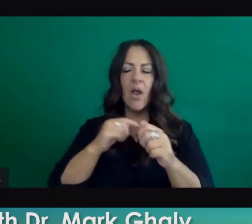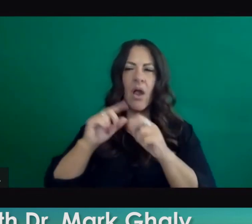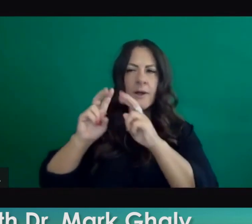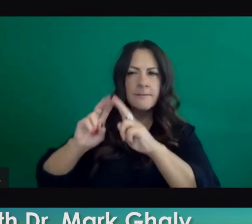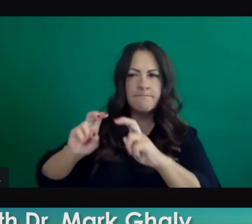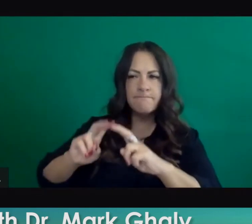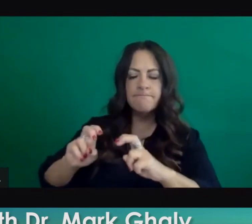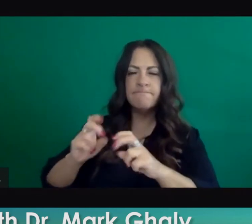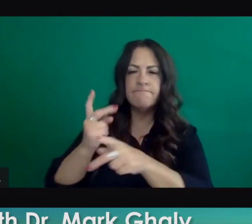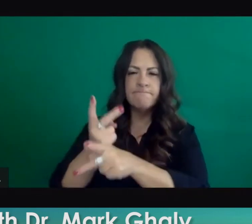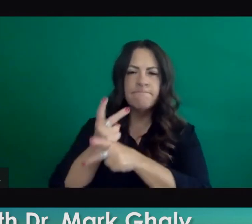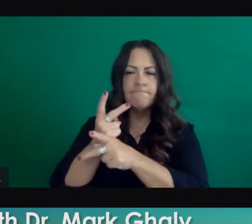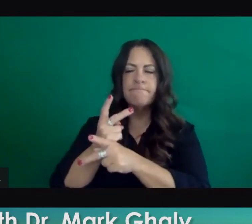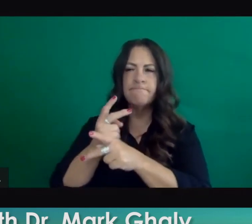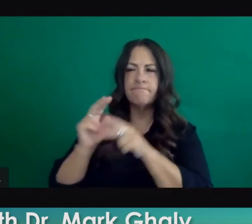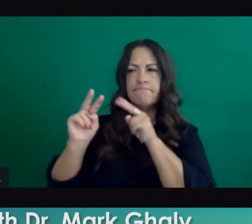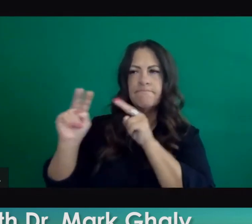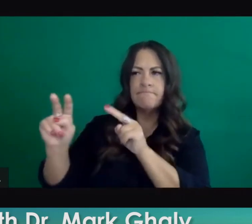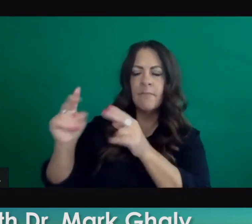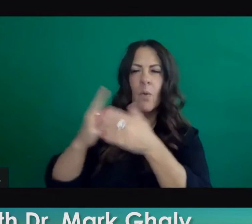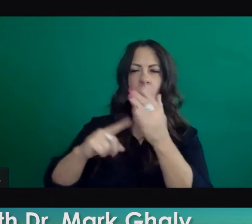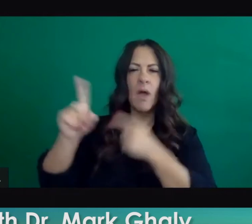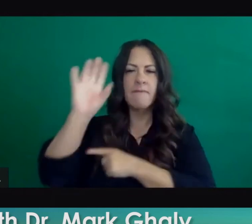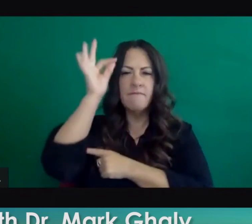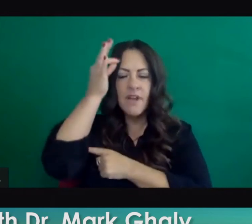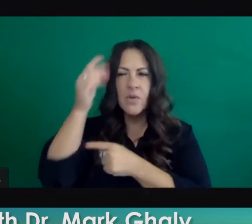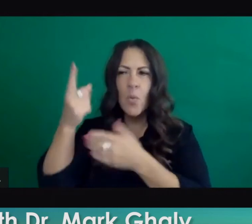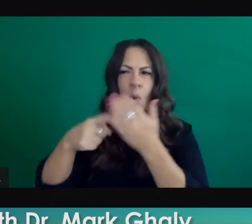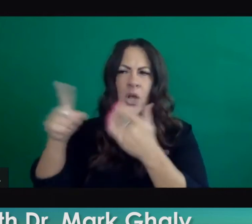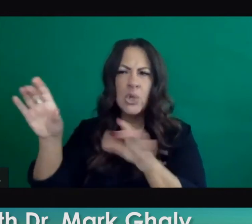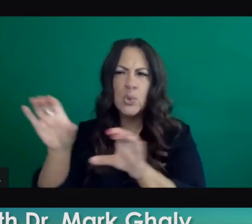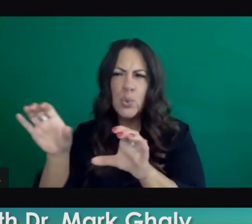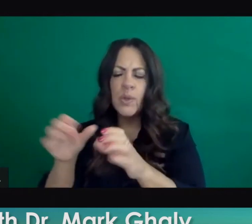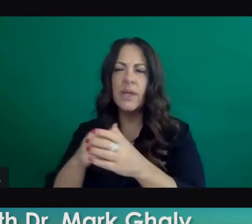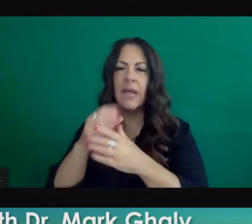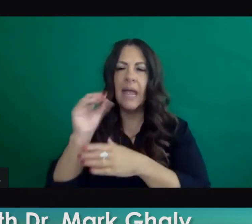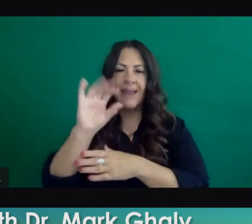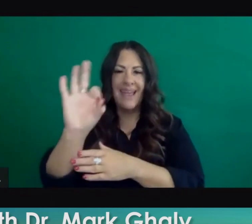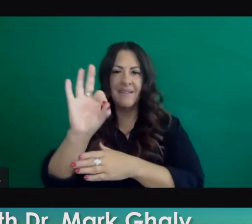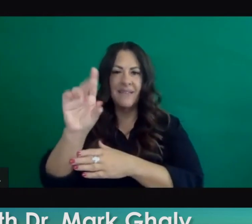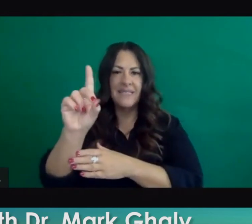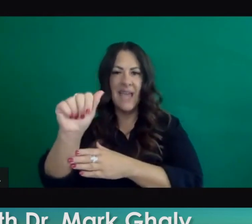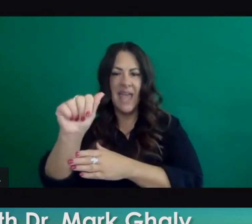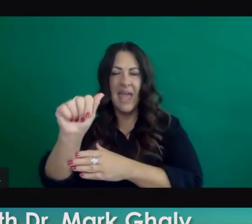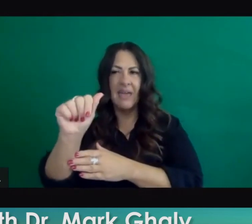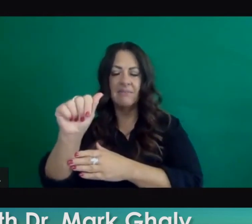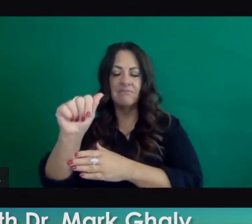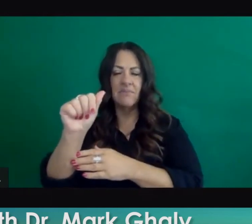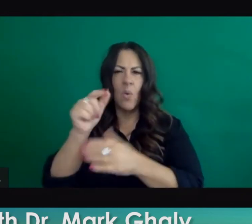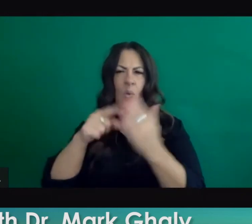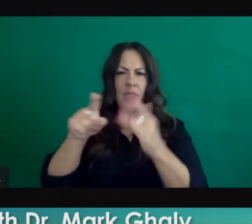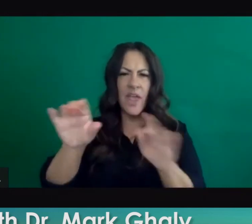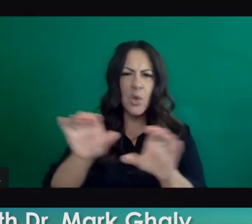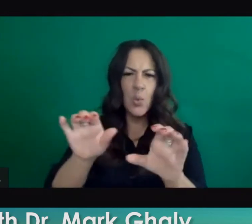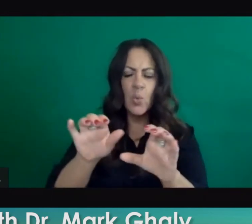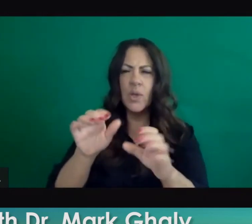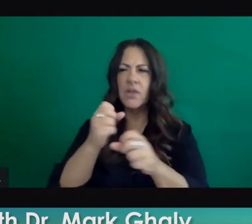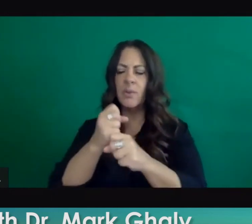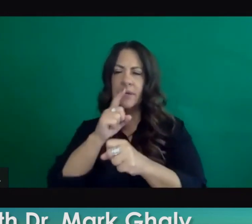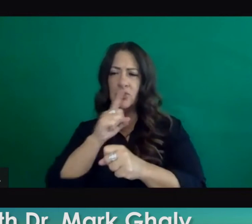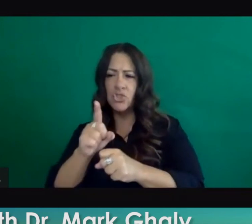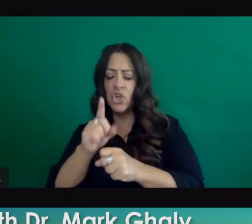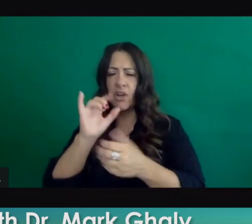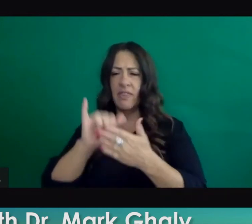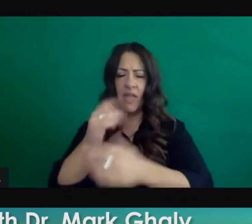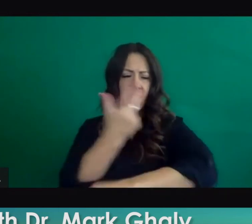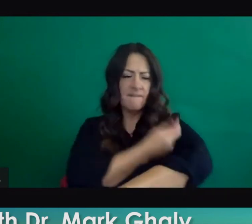to what the federal government is doing, the FDA, in terms of moving forward with the safety